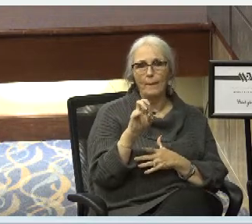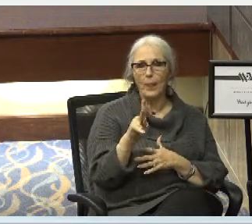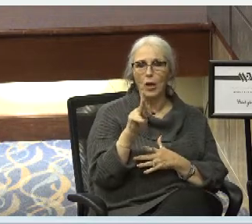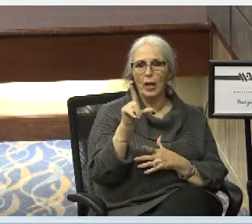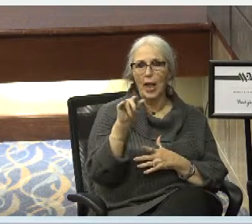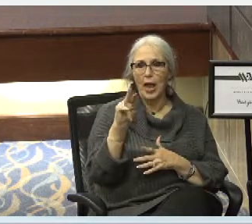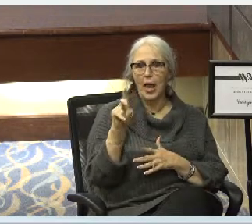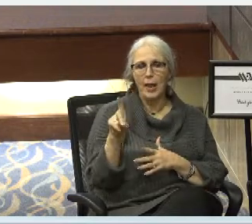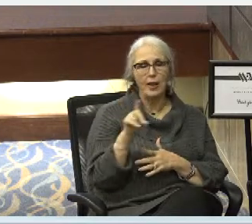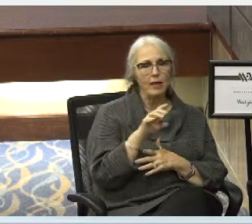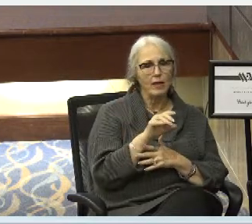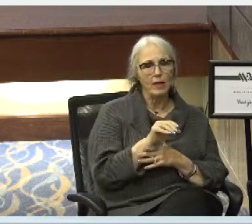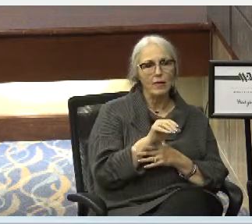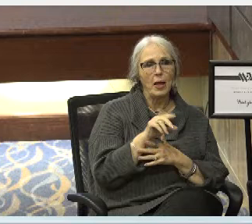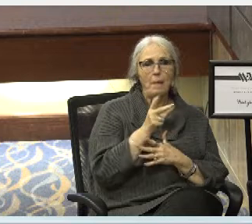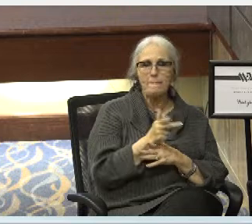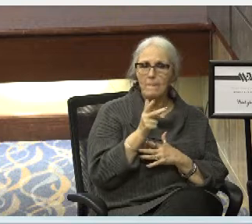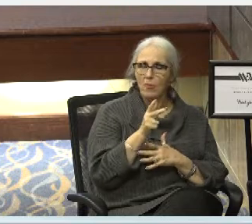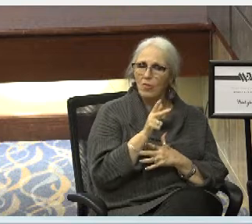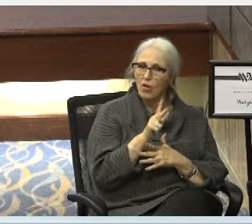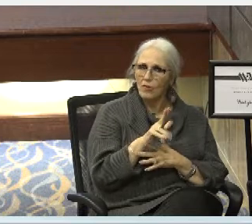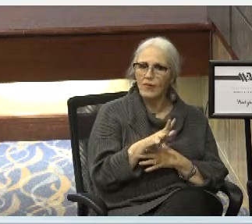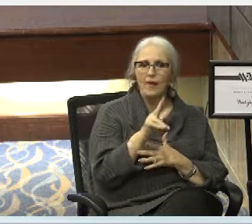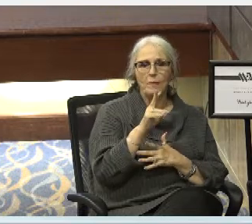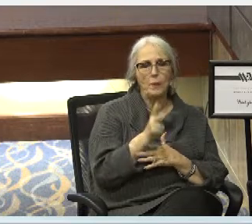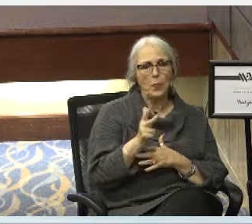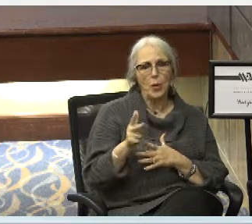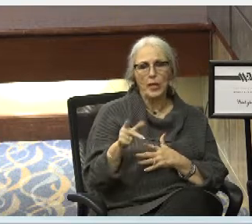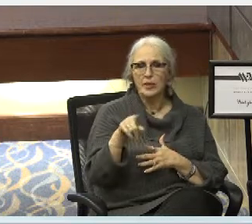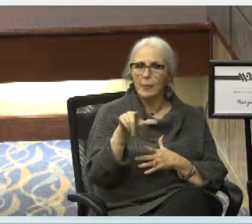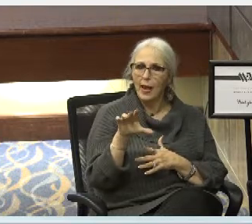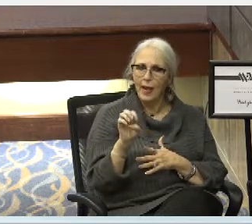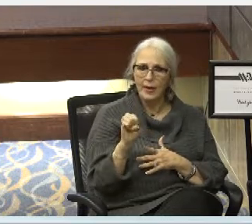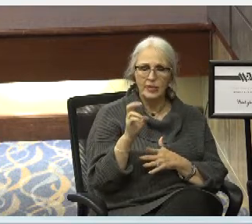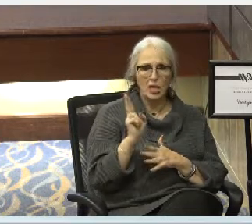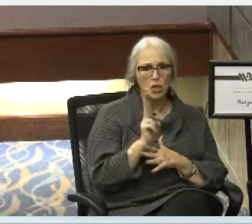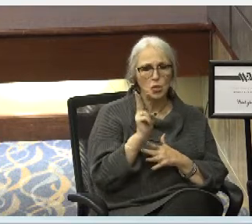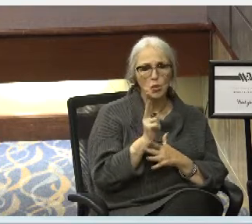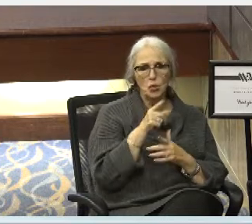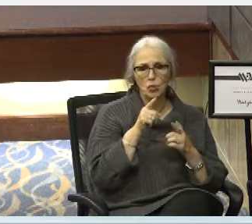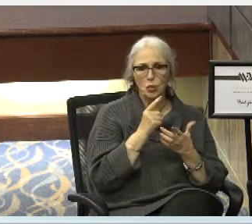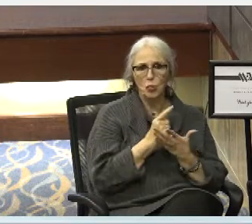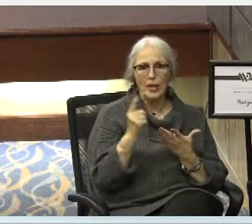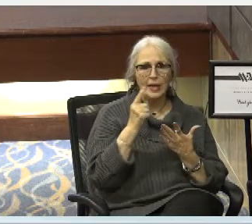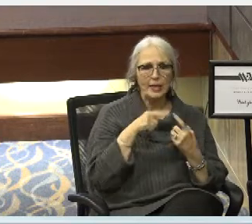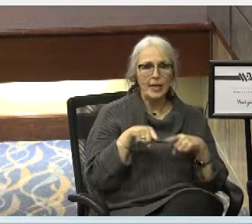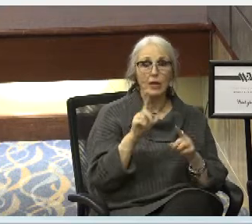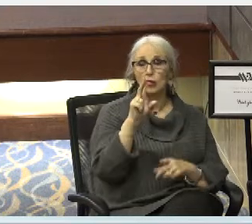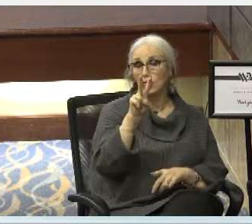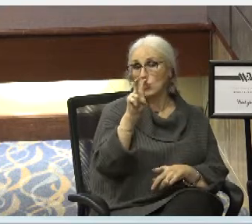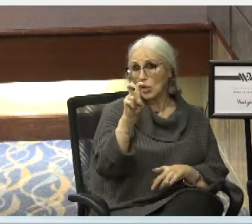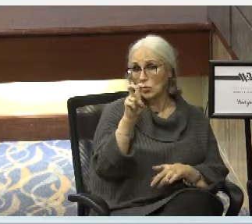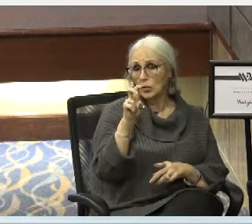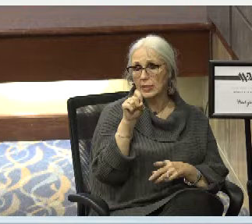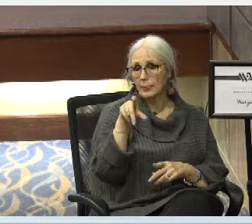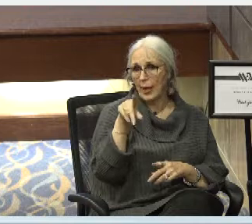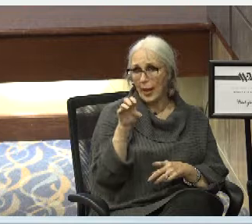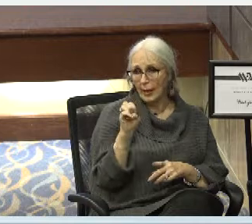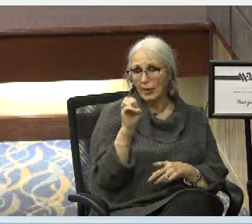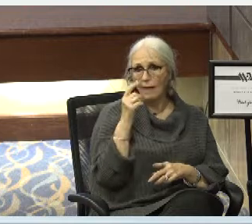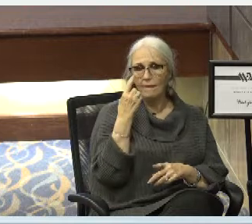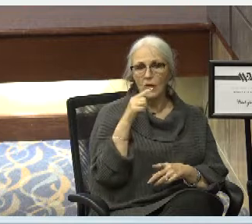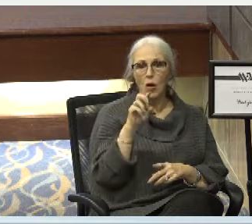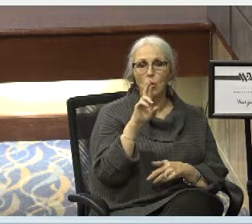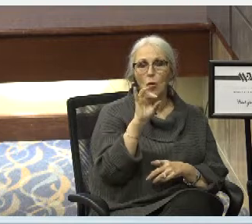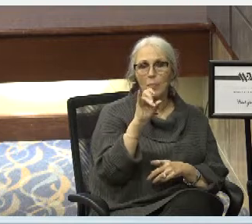construct 435 parking spaces, of which they will have use during the weekdays, 200 of those spaces for the Clifton Robinson